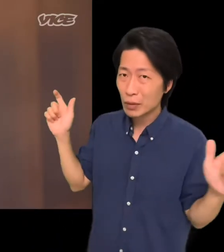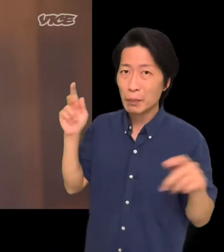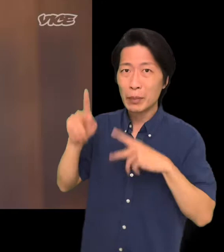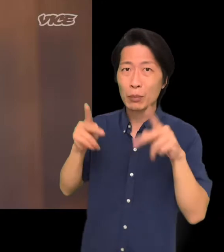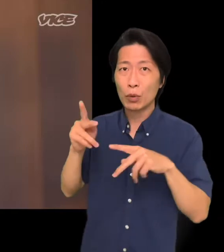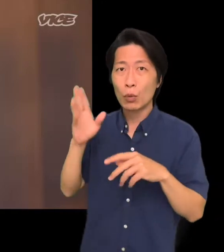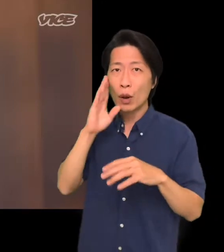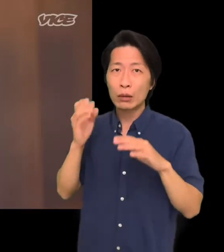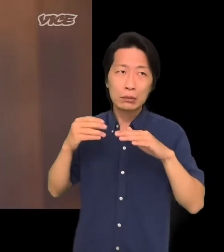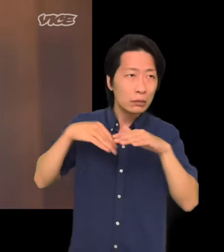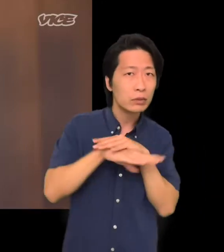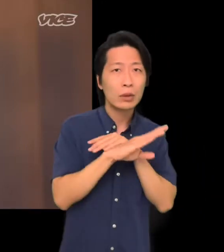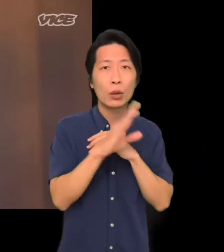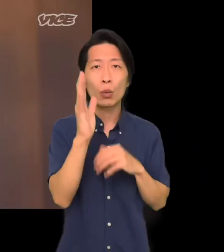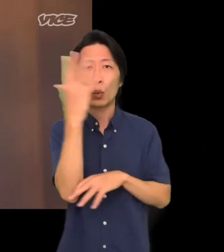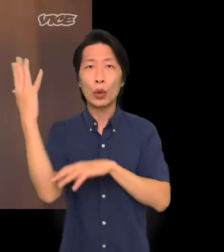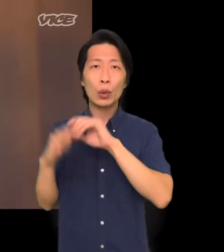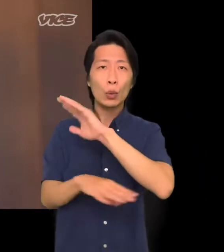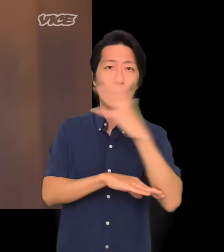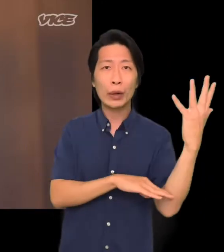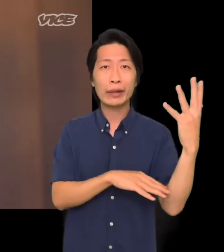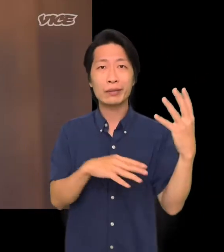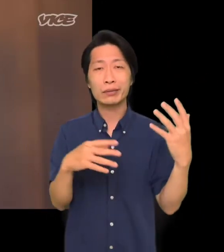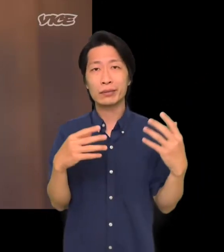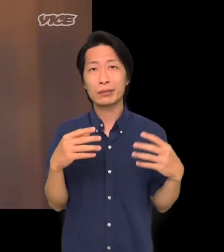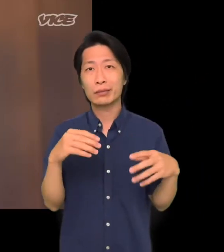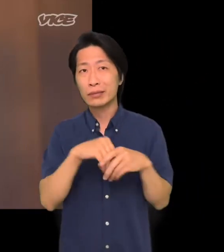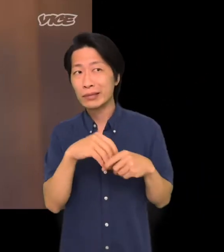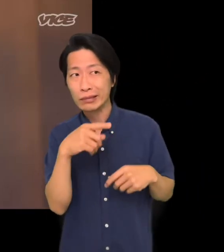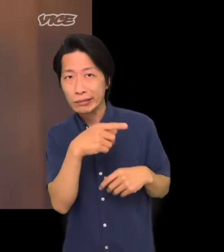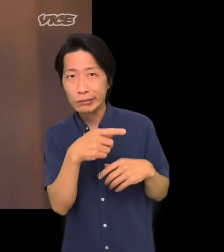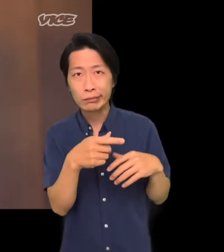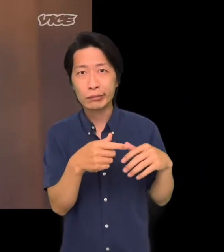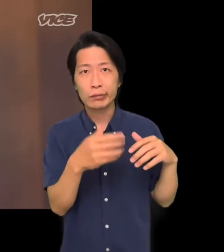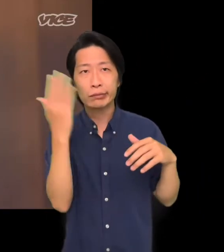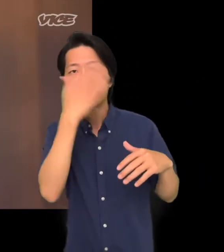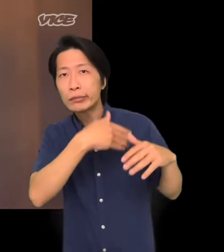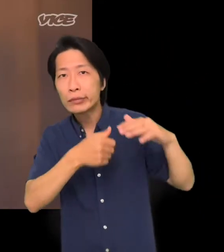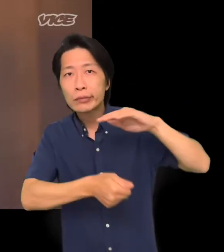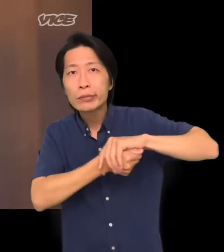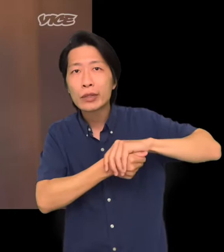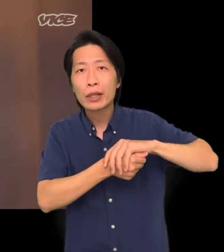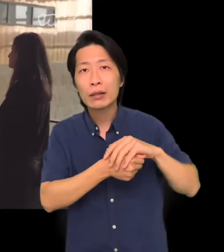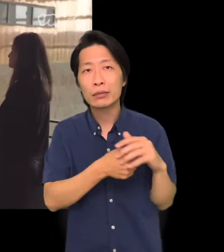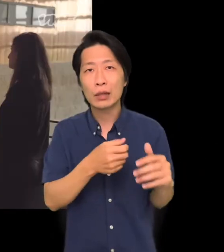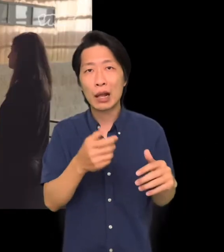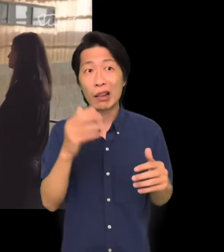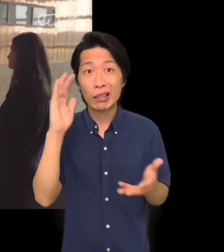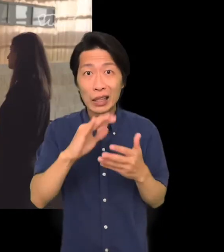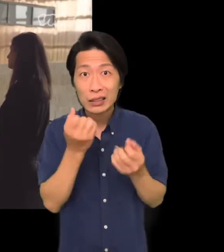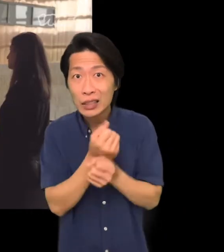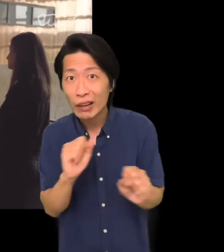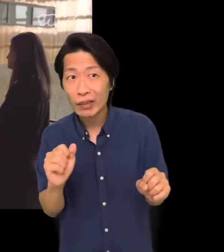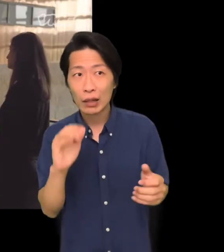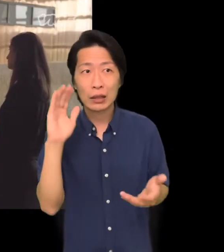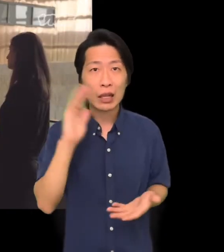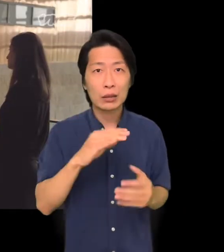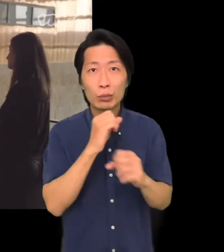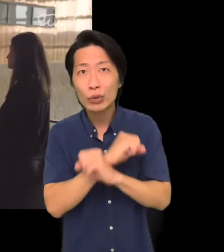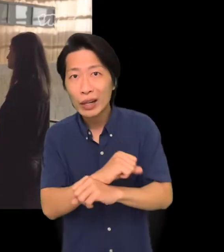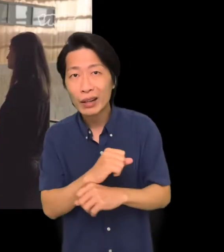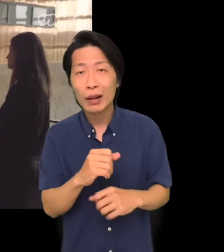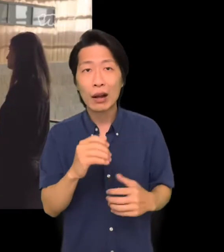people going back to the woods and to the streams where they were less visible, less safe,